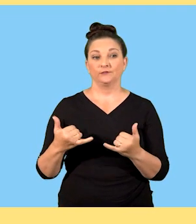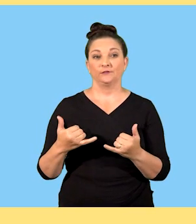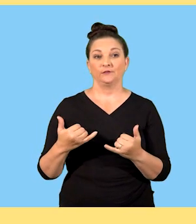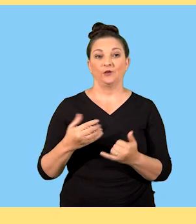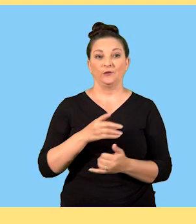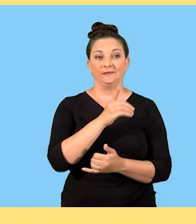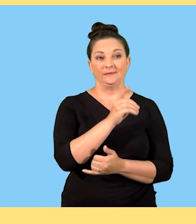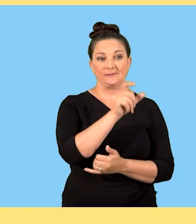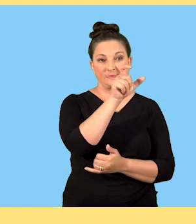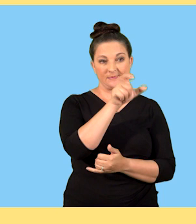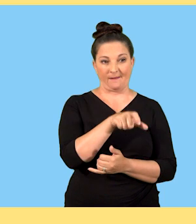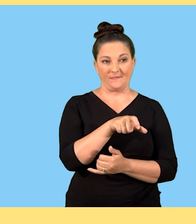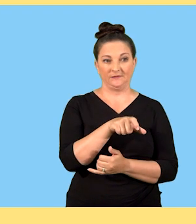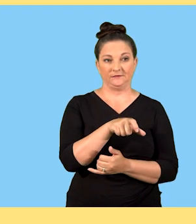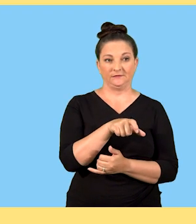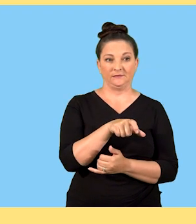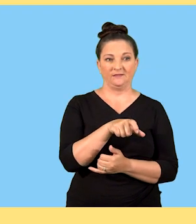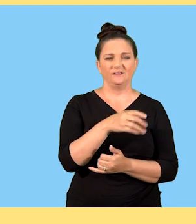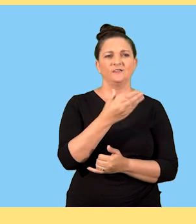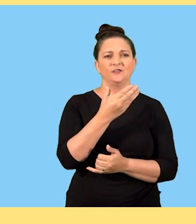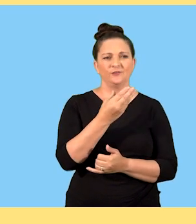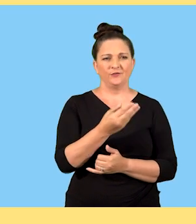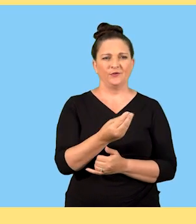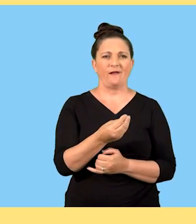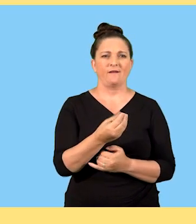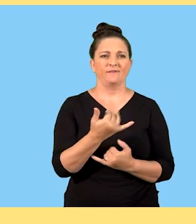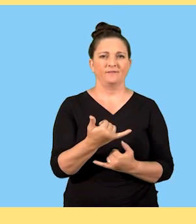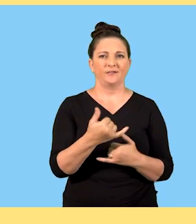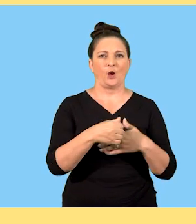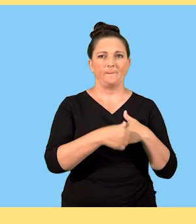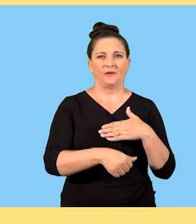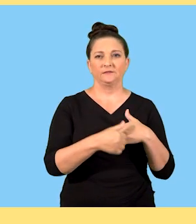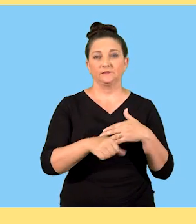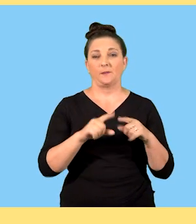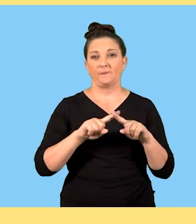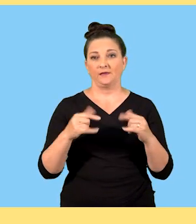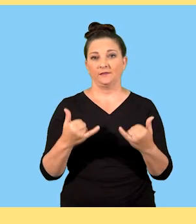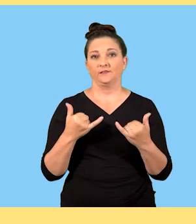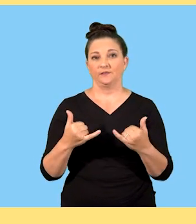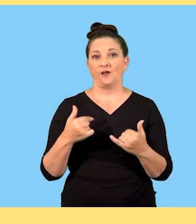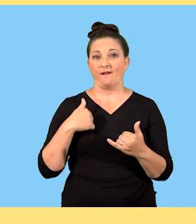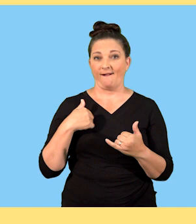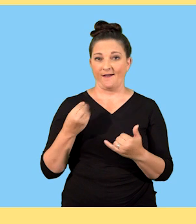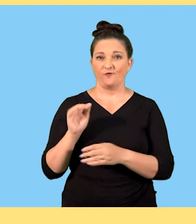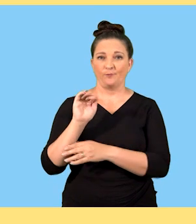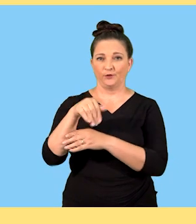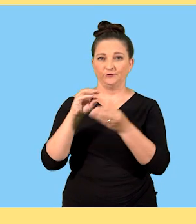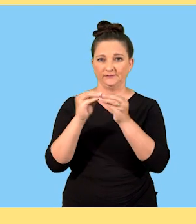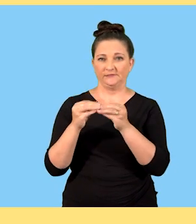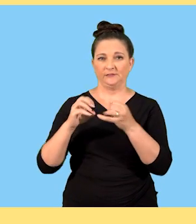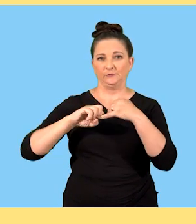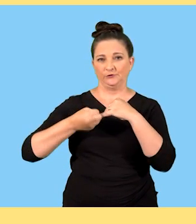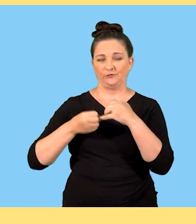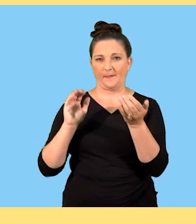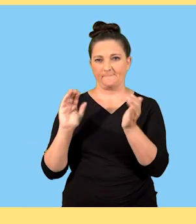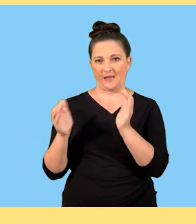on the debit, it will have a minus. Now, I have an opening balance of 500,000. There